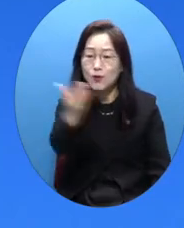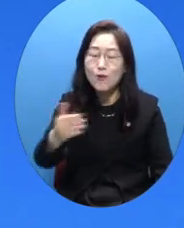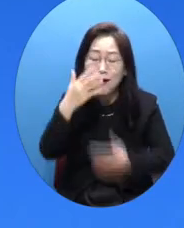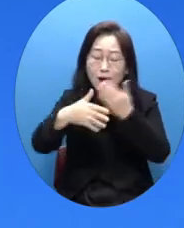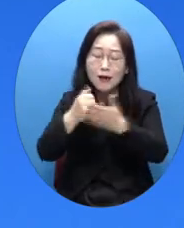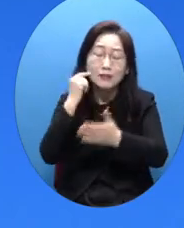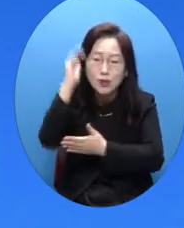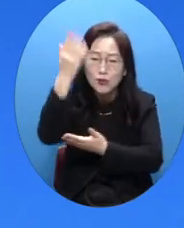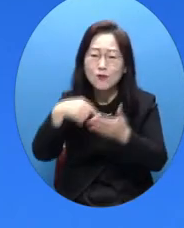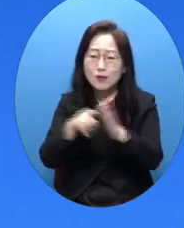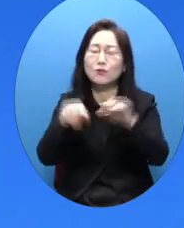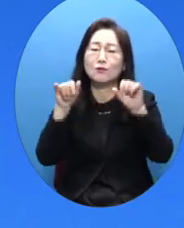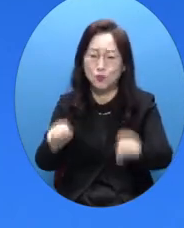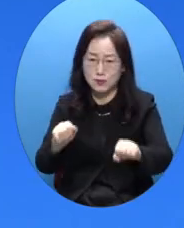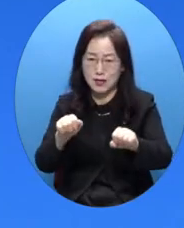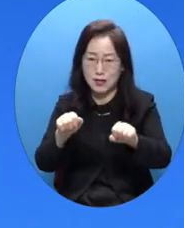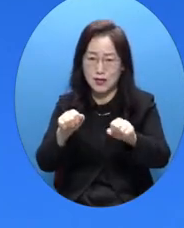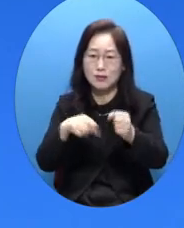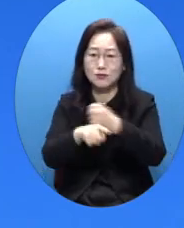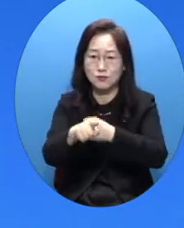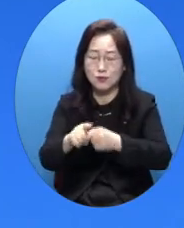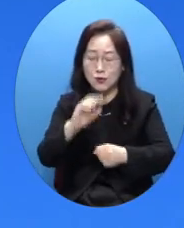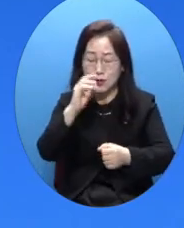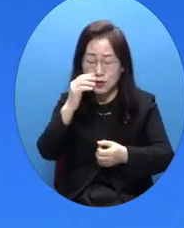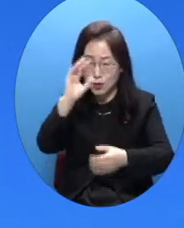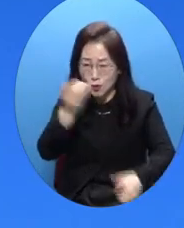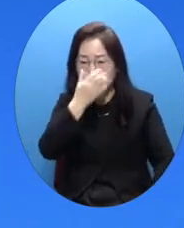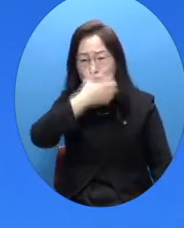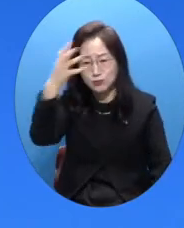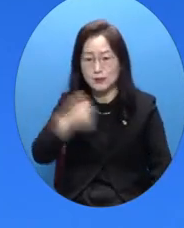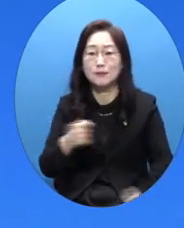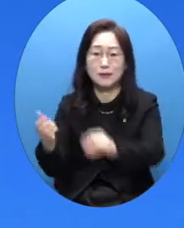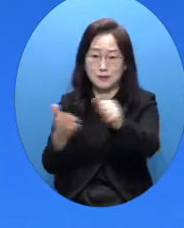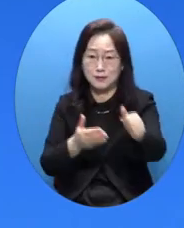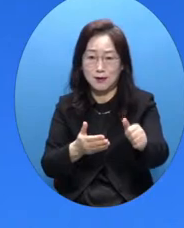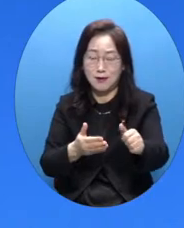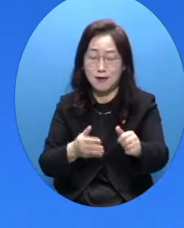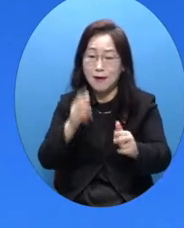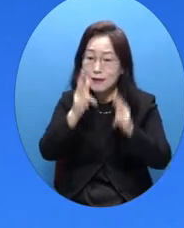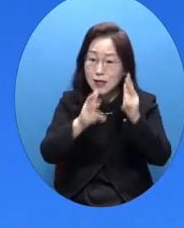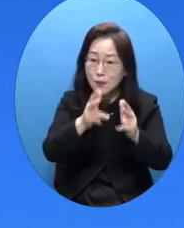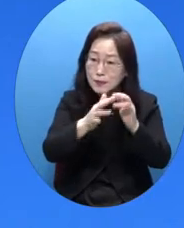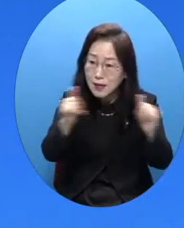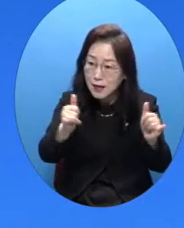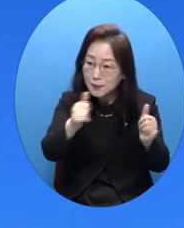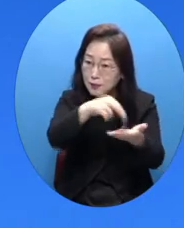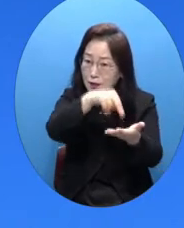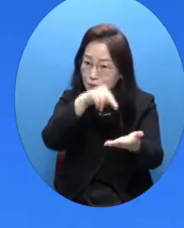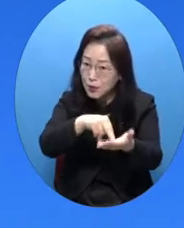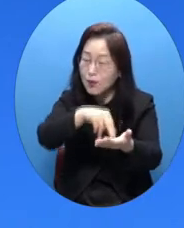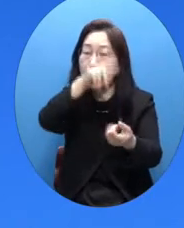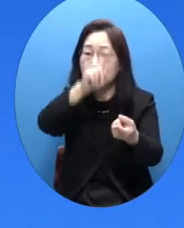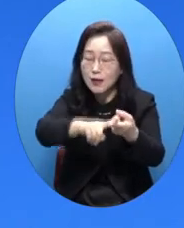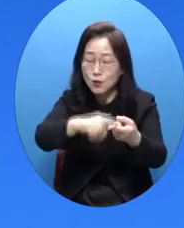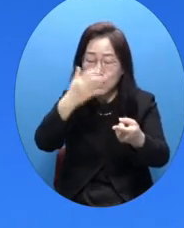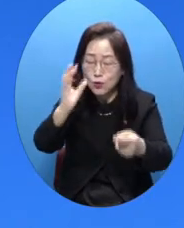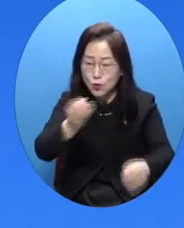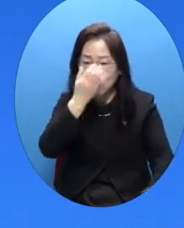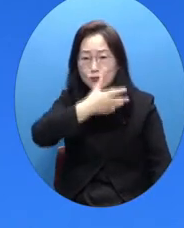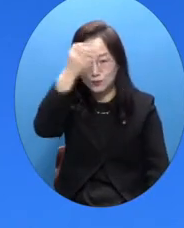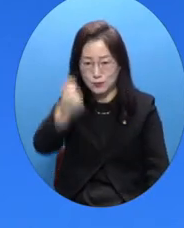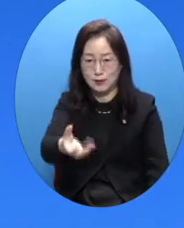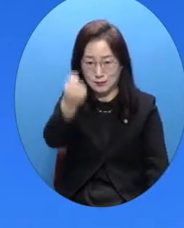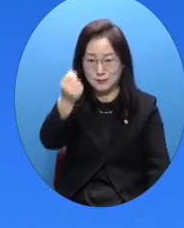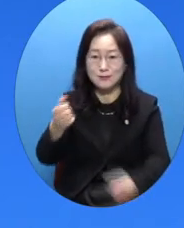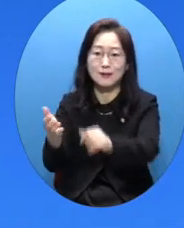of God you are existed because of the glory of you you must have glorified the name of God have a holy dream in the Lord if they run your business have a holy dream